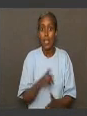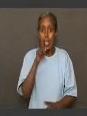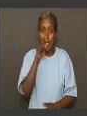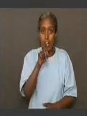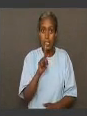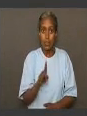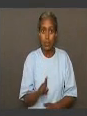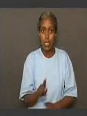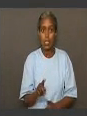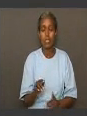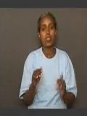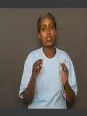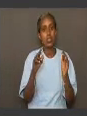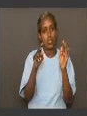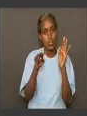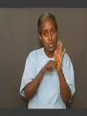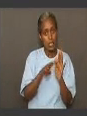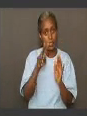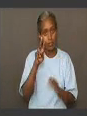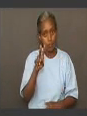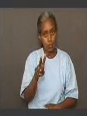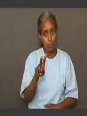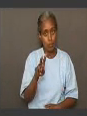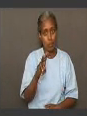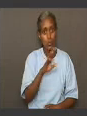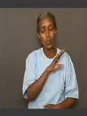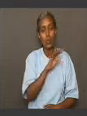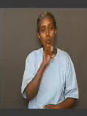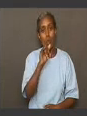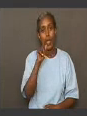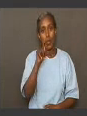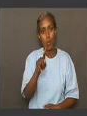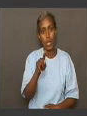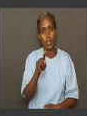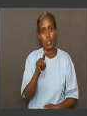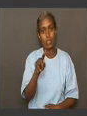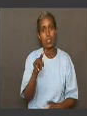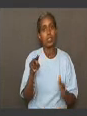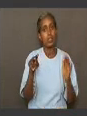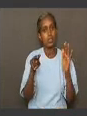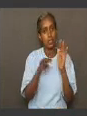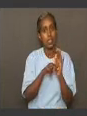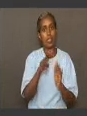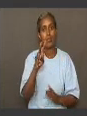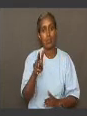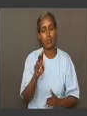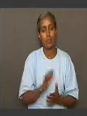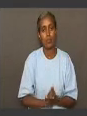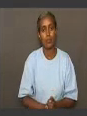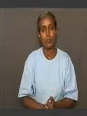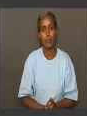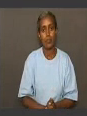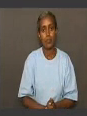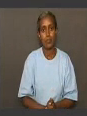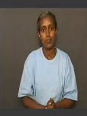x1 is -2 and y1 is -2.